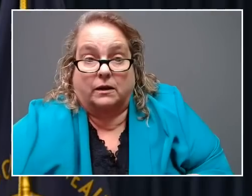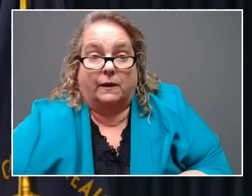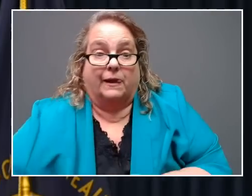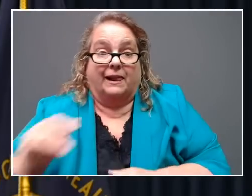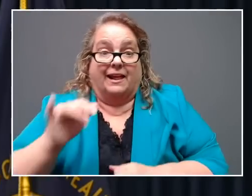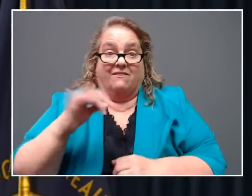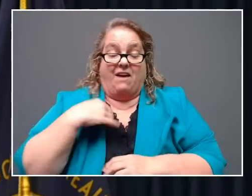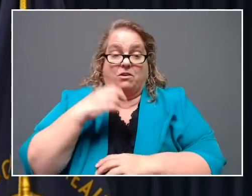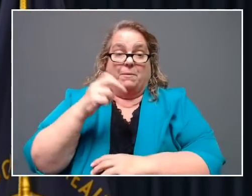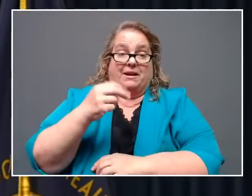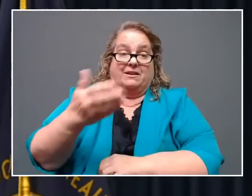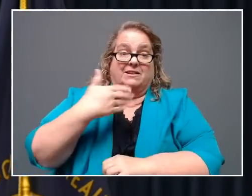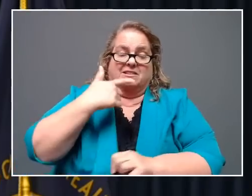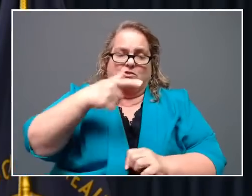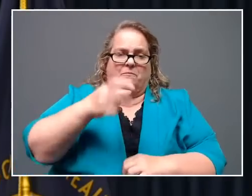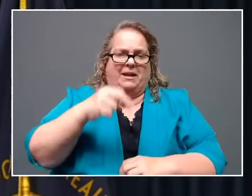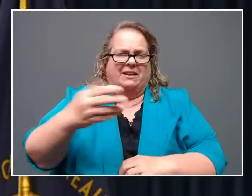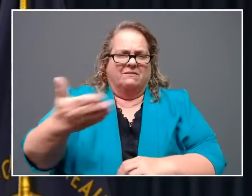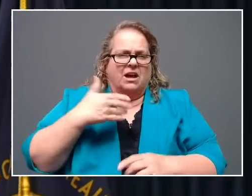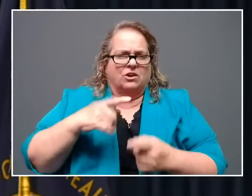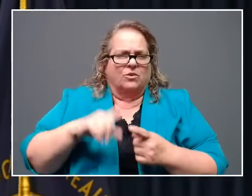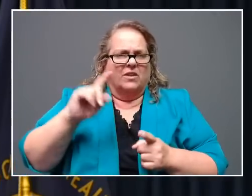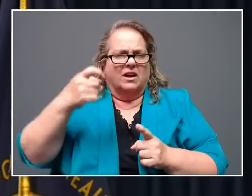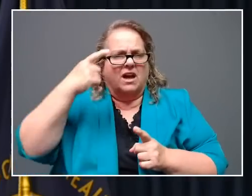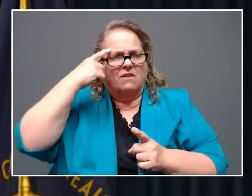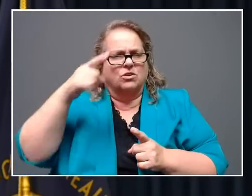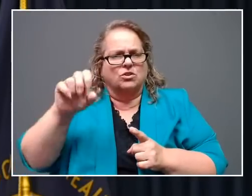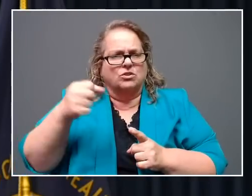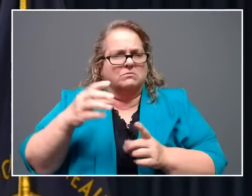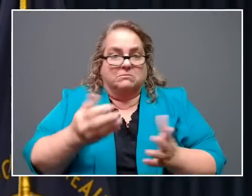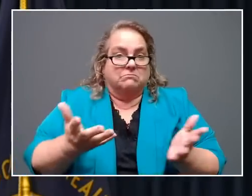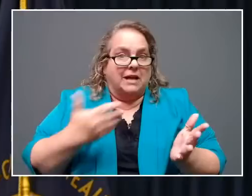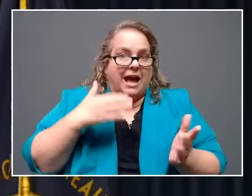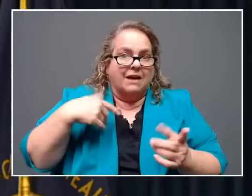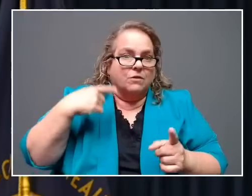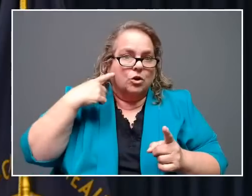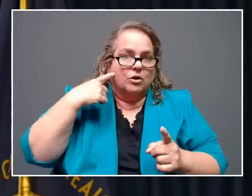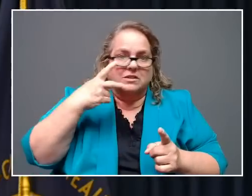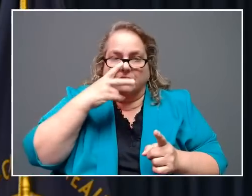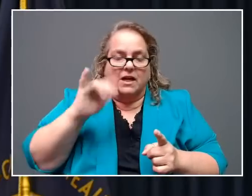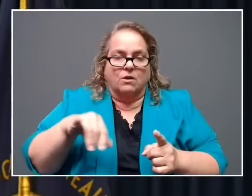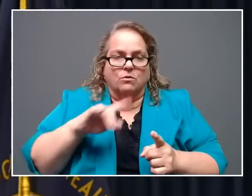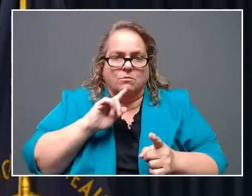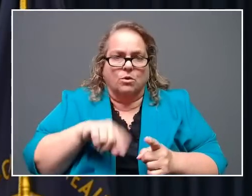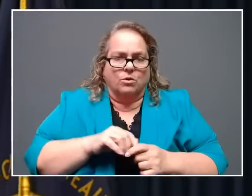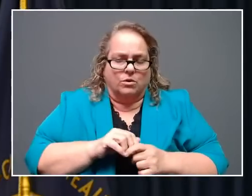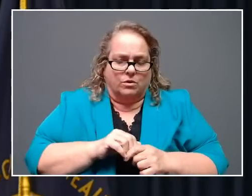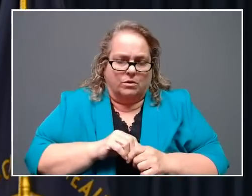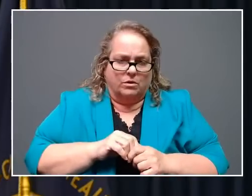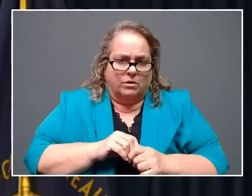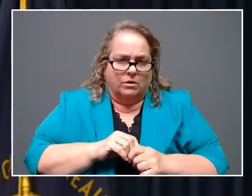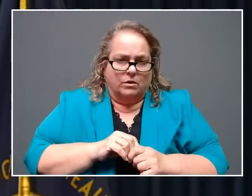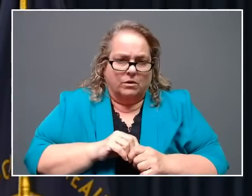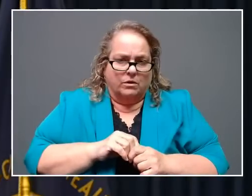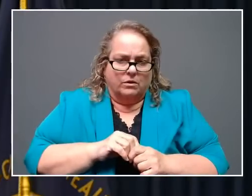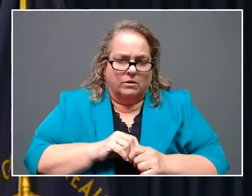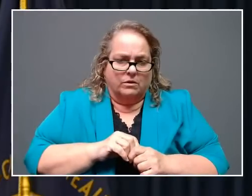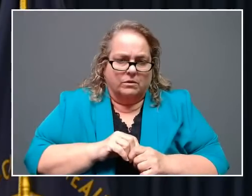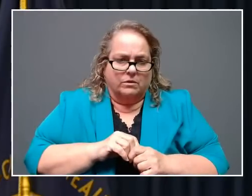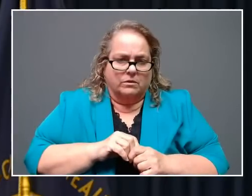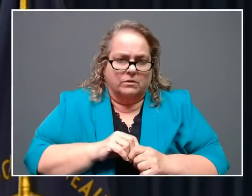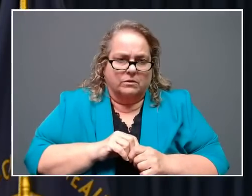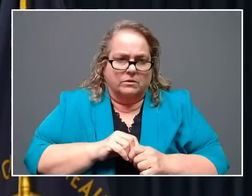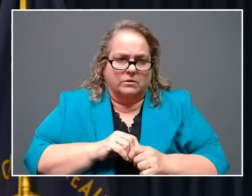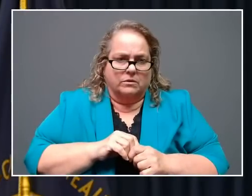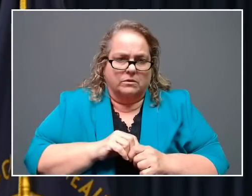seen it. That doesn't mean that I'm not. I just haven't seen it. Well, I guess to follow up on that, as far as, obviously discussion federally